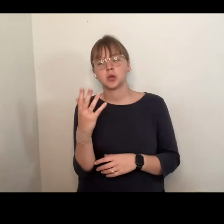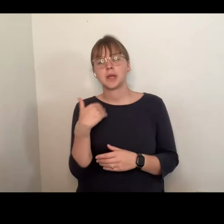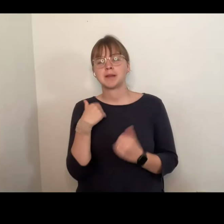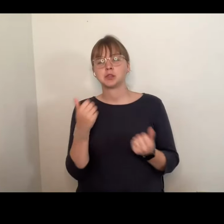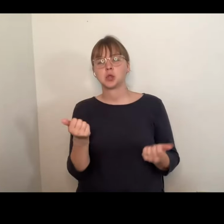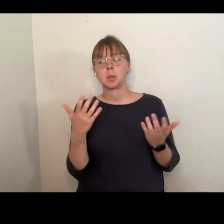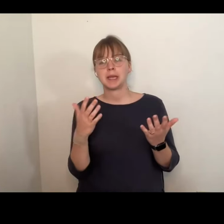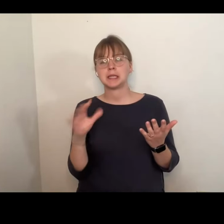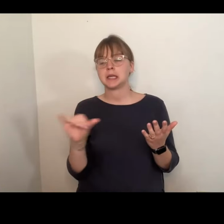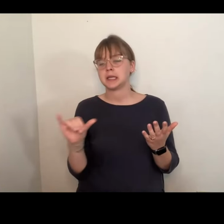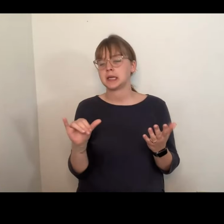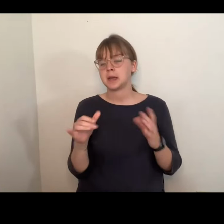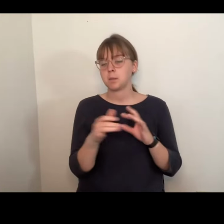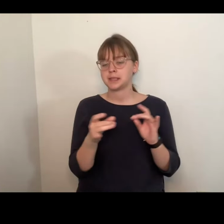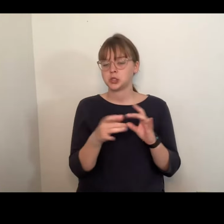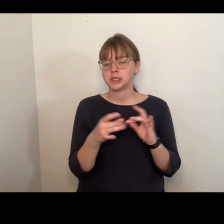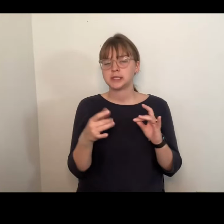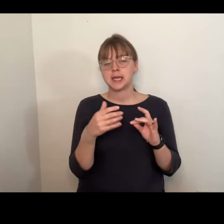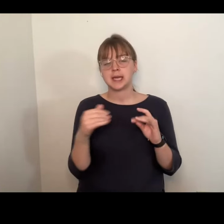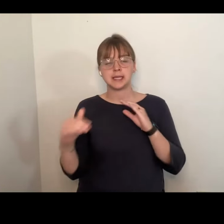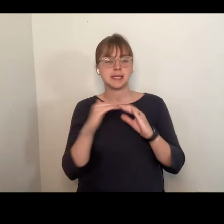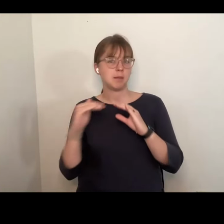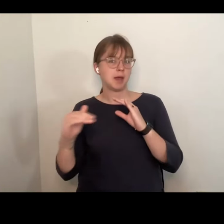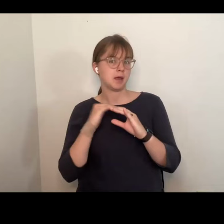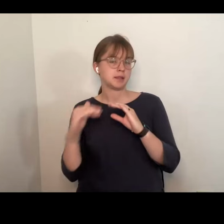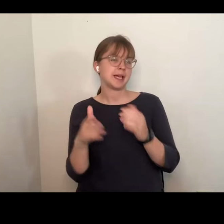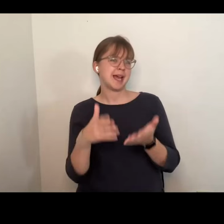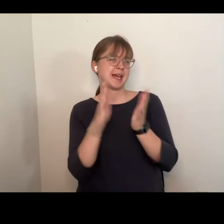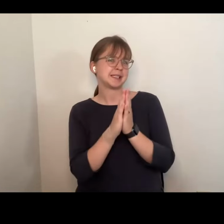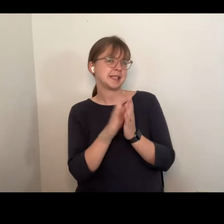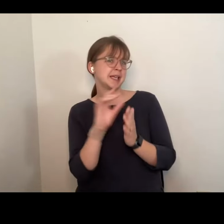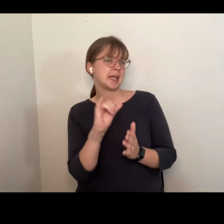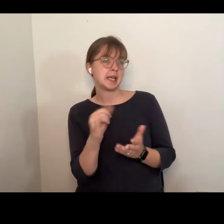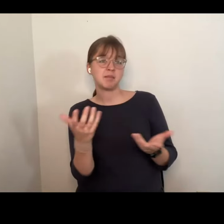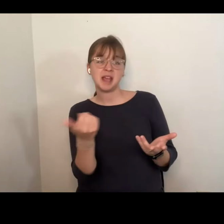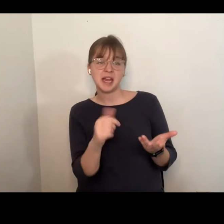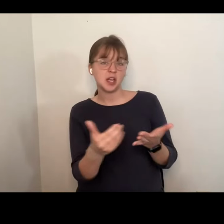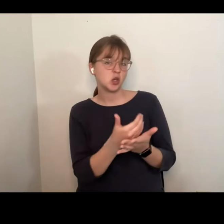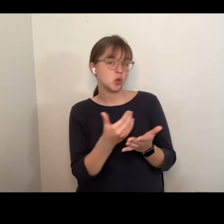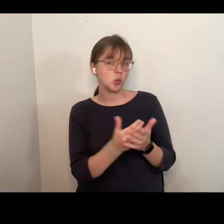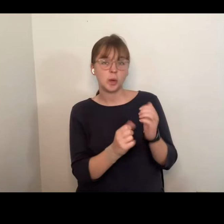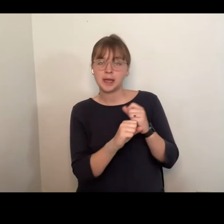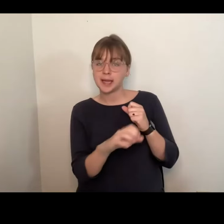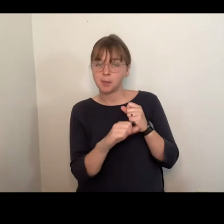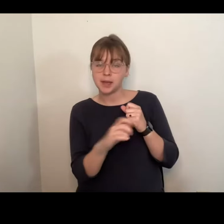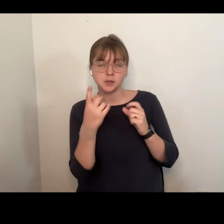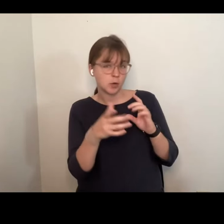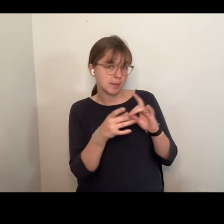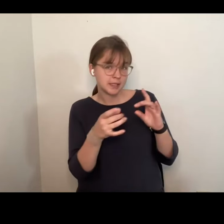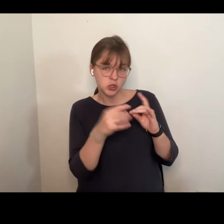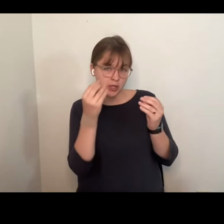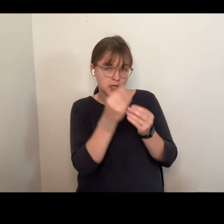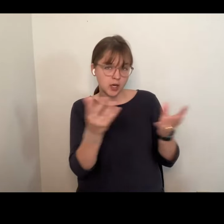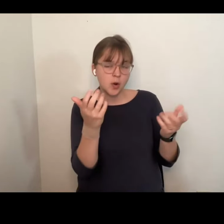of messages or emails in asking, are we coming out with any campaigns? Are we coming out with messaging or